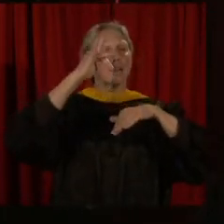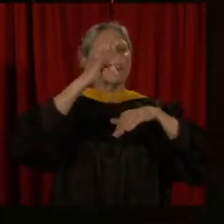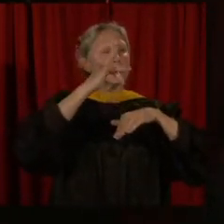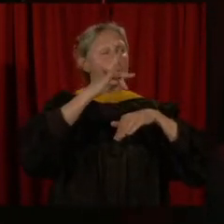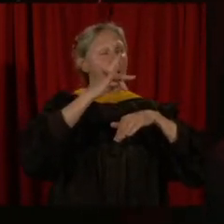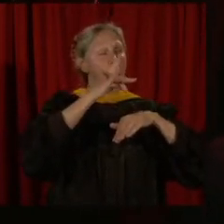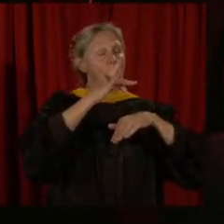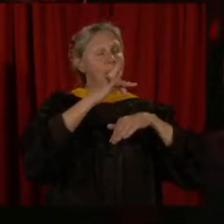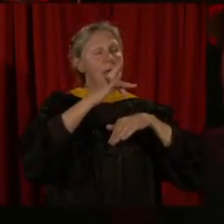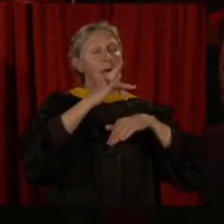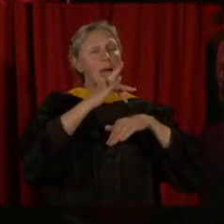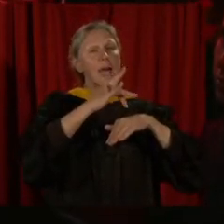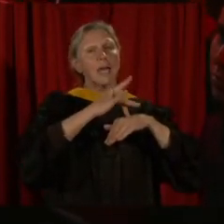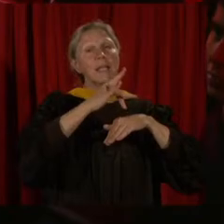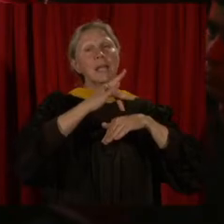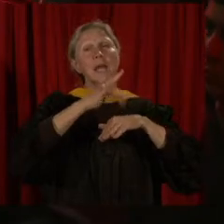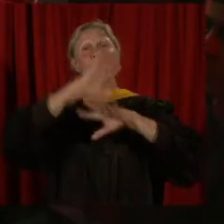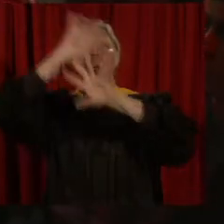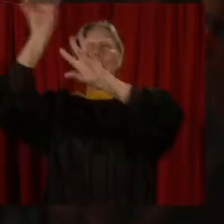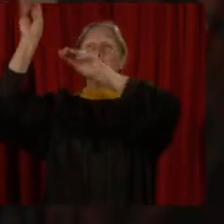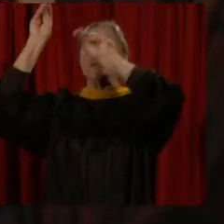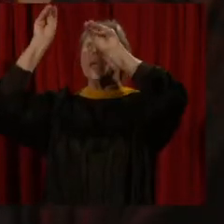have trod,